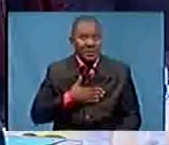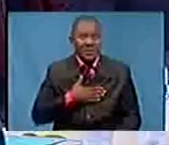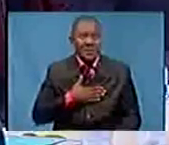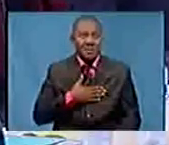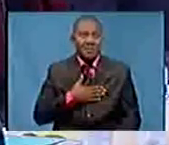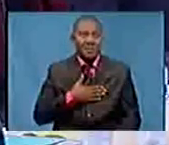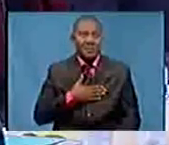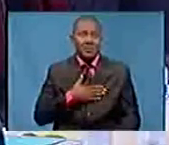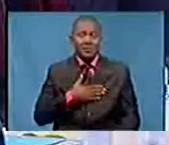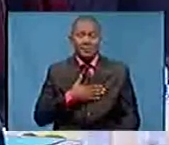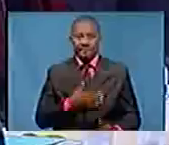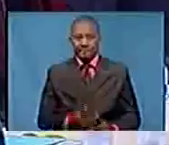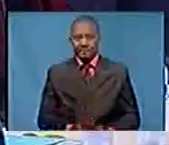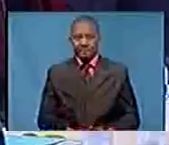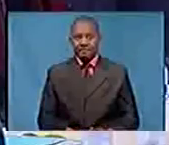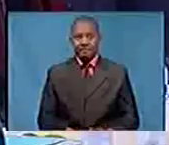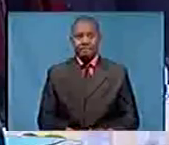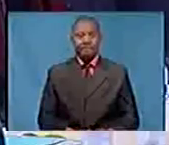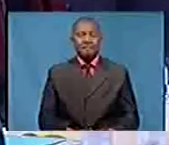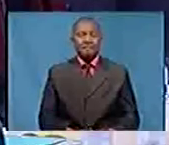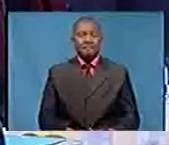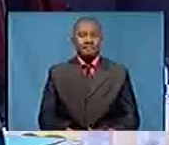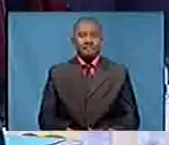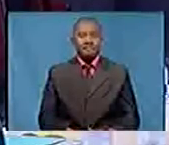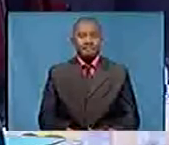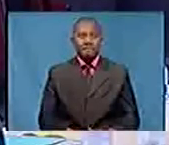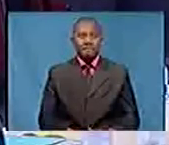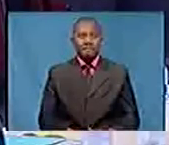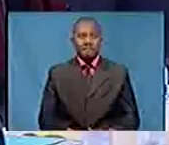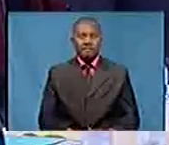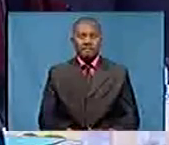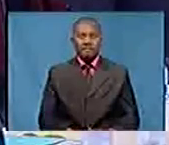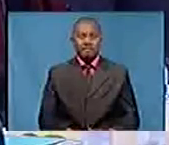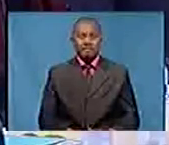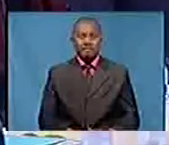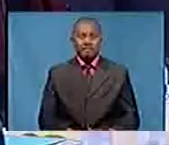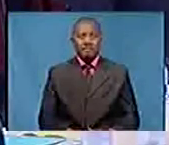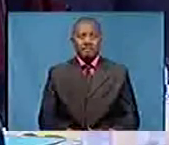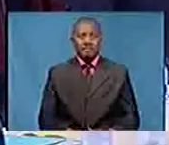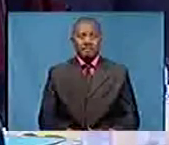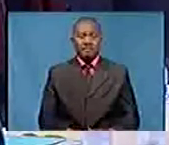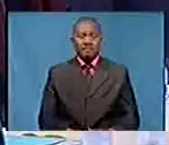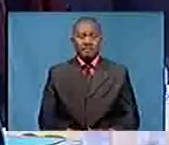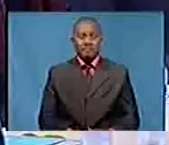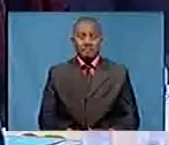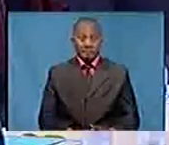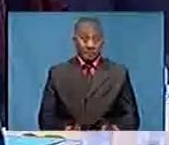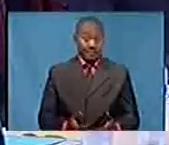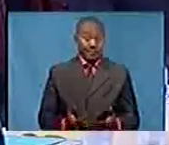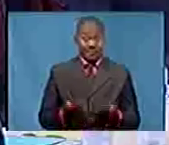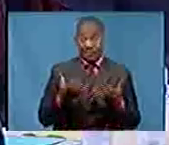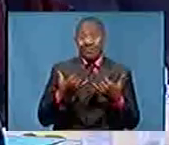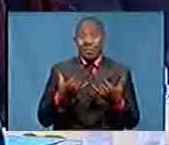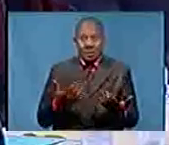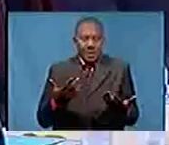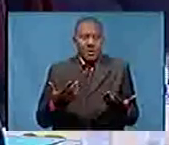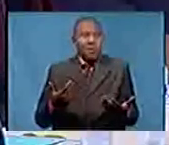apologize unreservedly. In the circumstances. So that is what we are doing on behalf